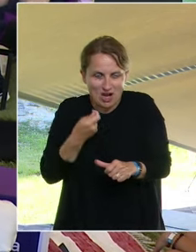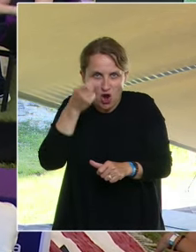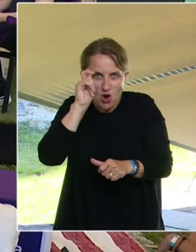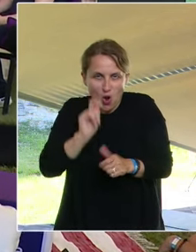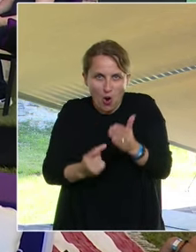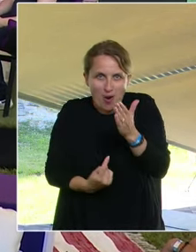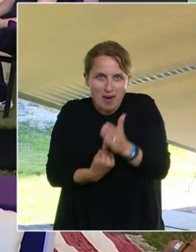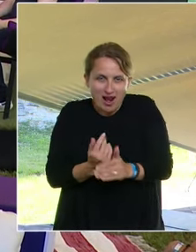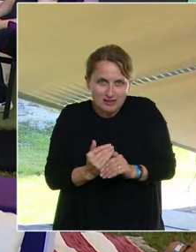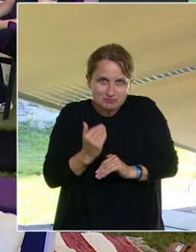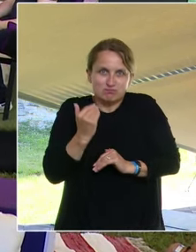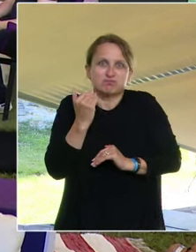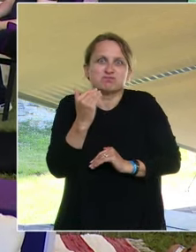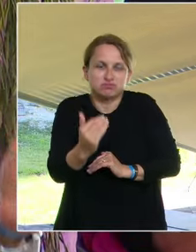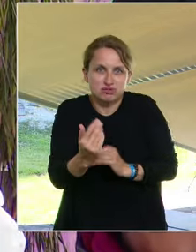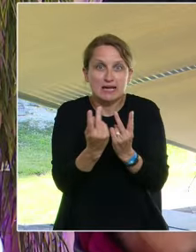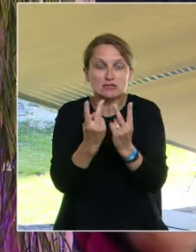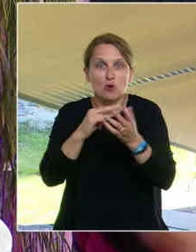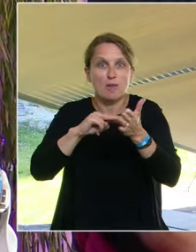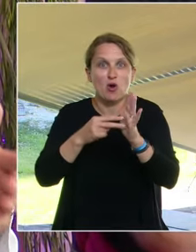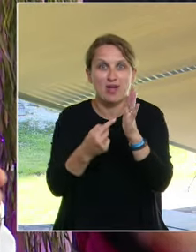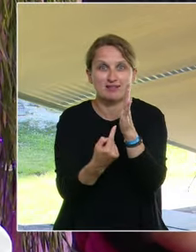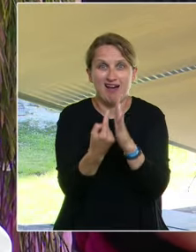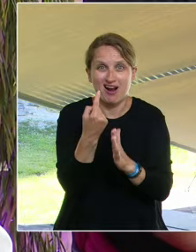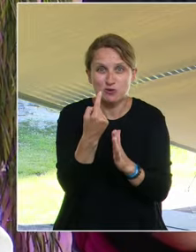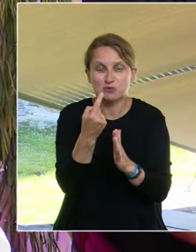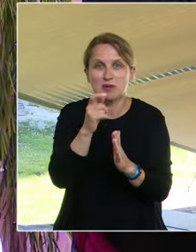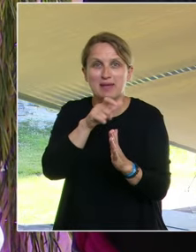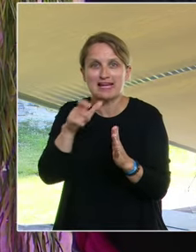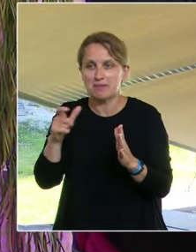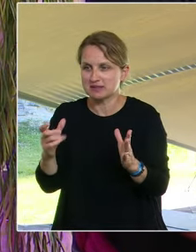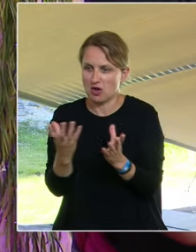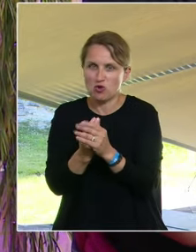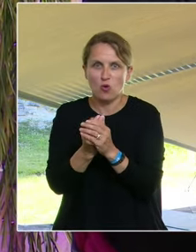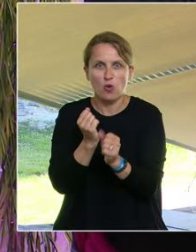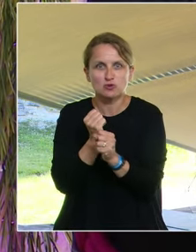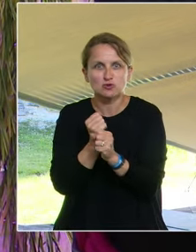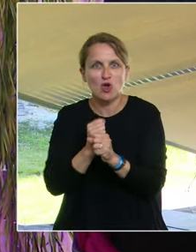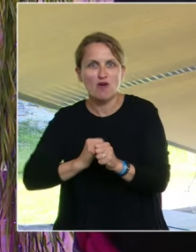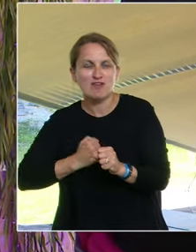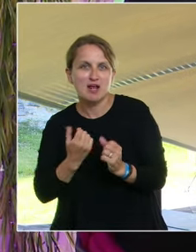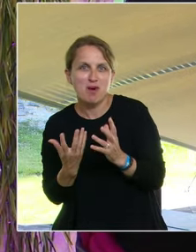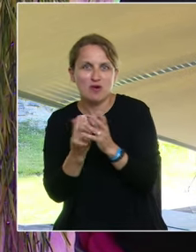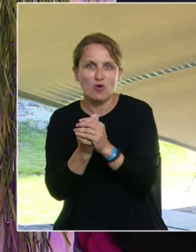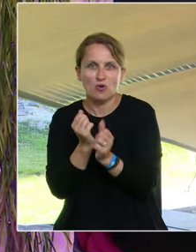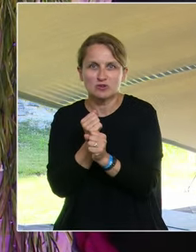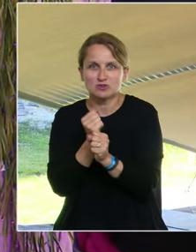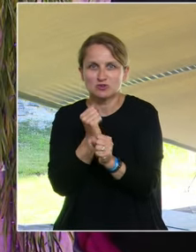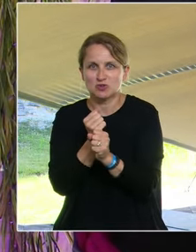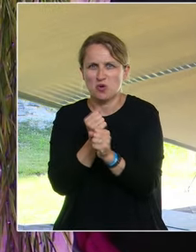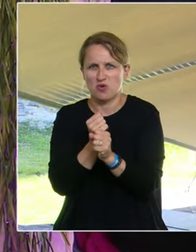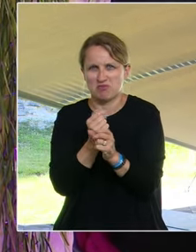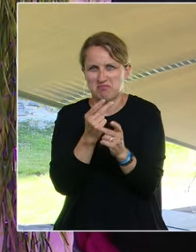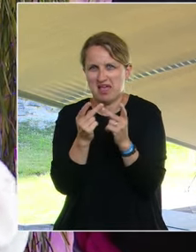start a project like this, then you gather like people around you who are doing with you the same project. So we are all in very different